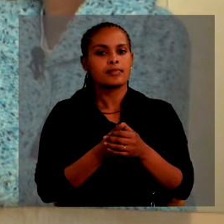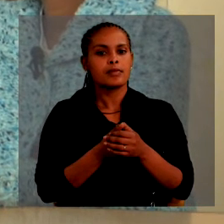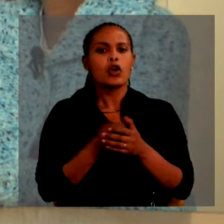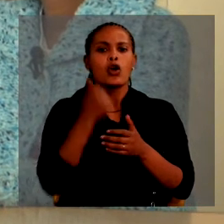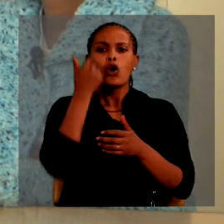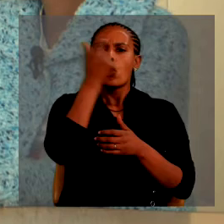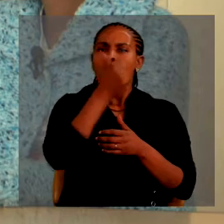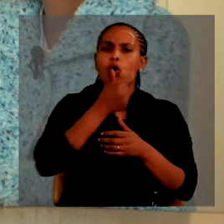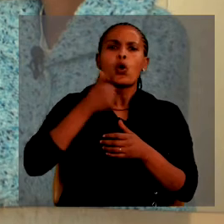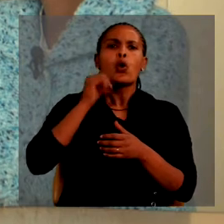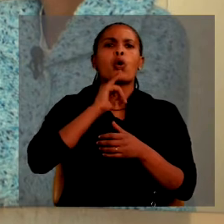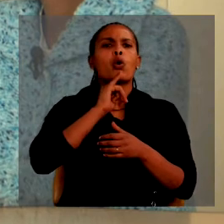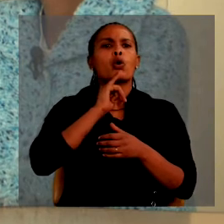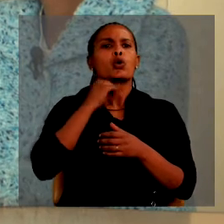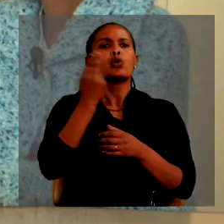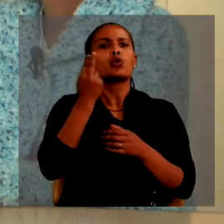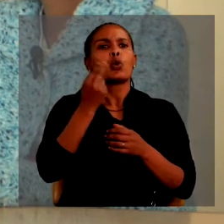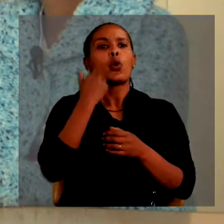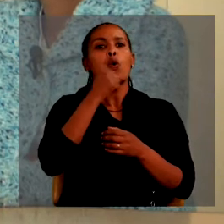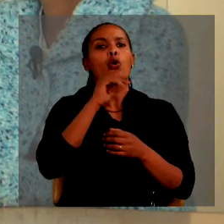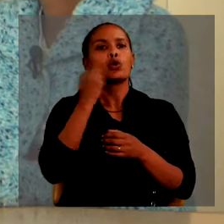Who use limestone?